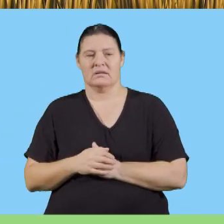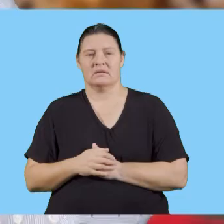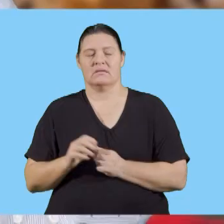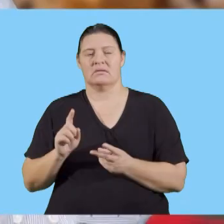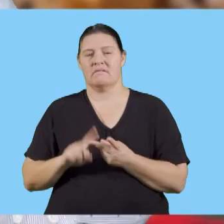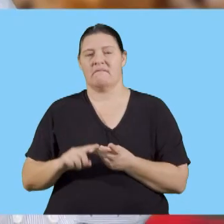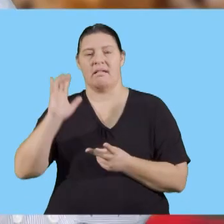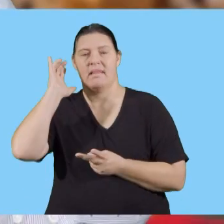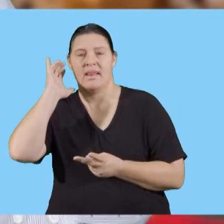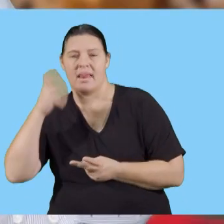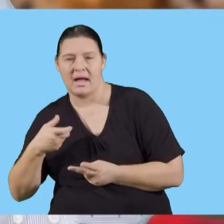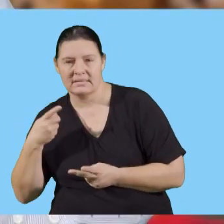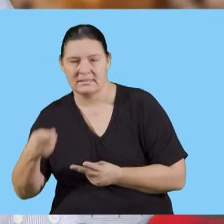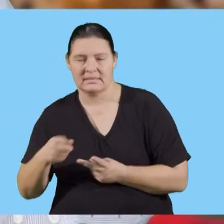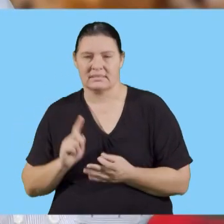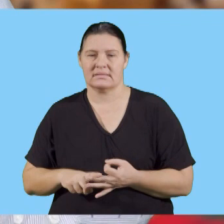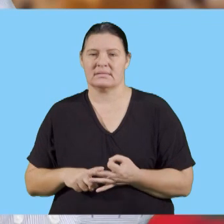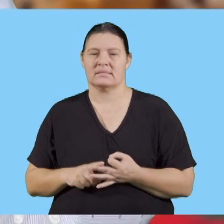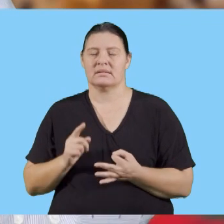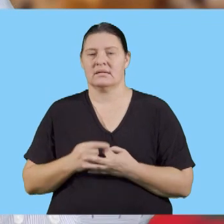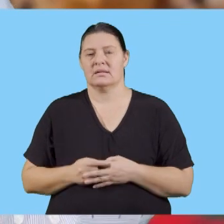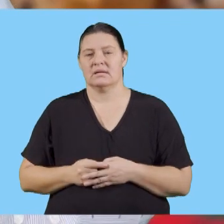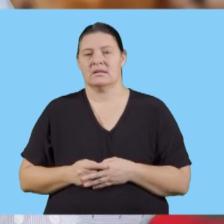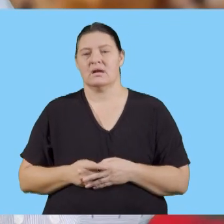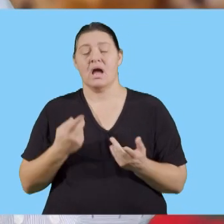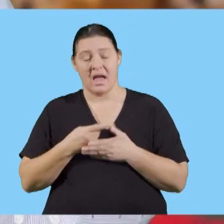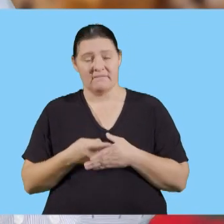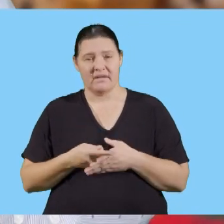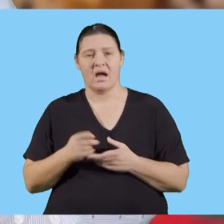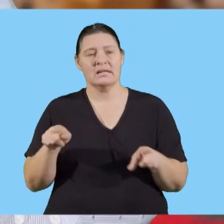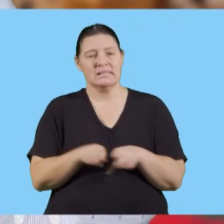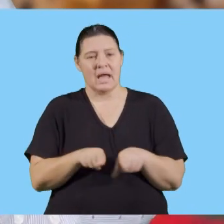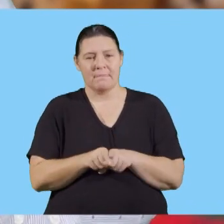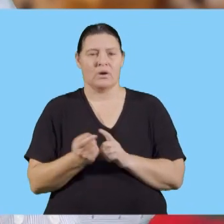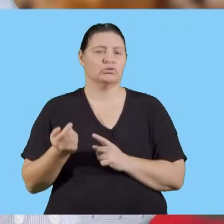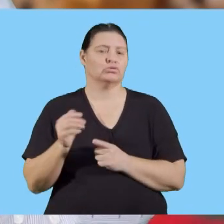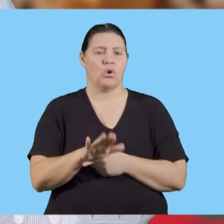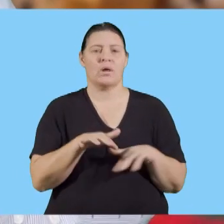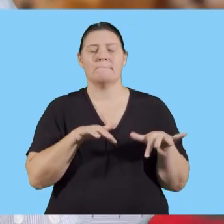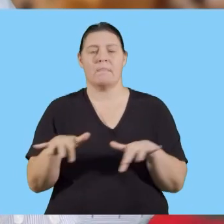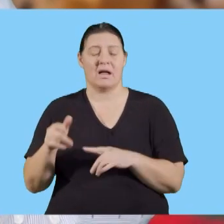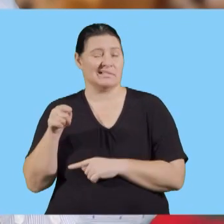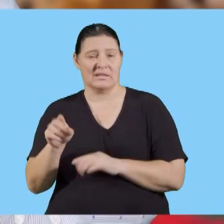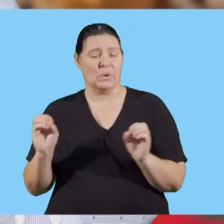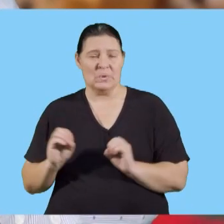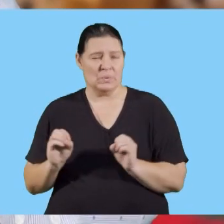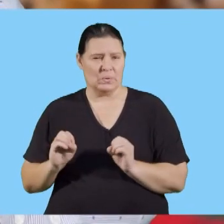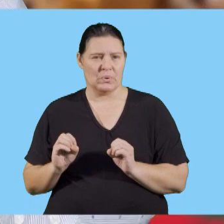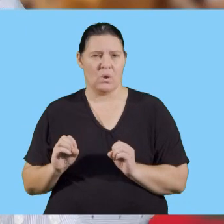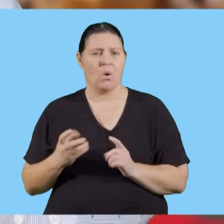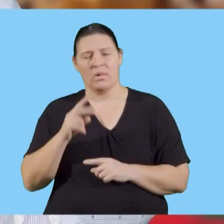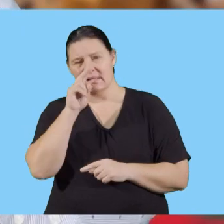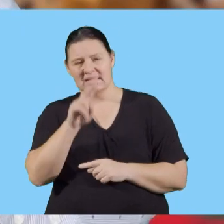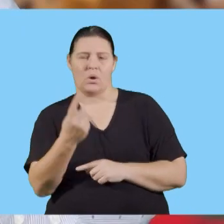it doesn't show a population in this picture, because obviously you are seeing one lion. But if there's one lion, it means there's more. If there's one giraffe,